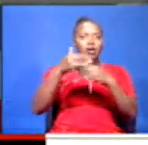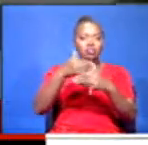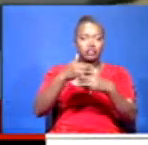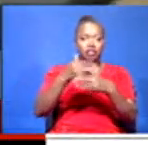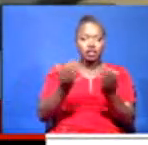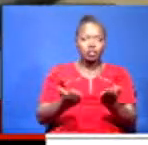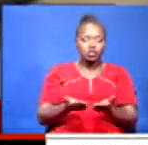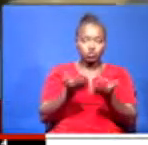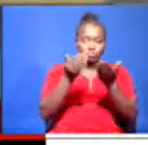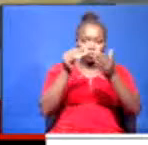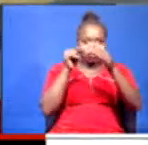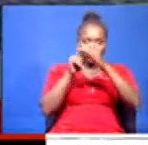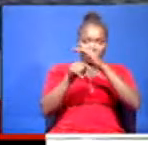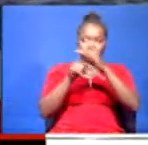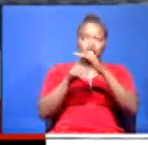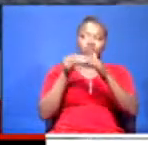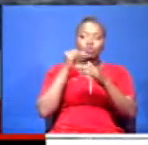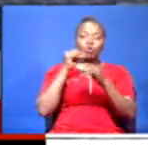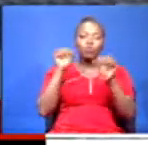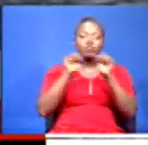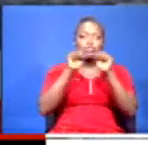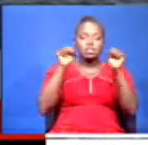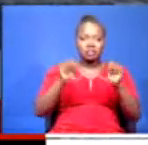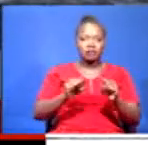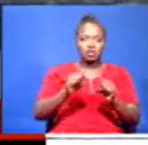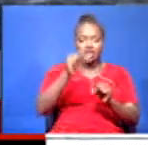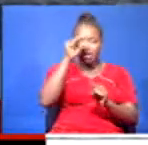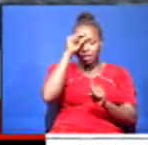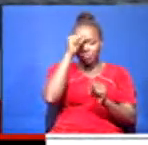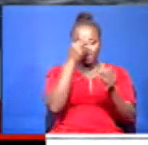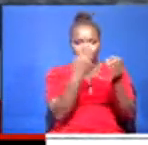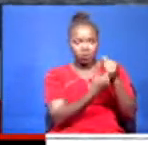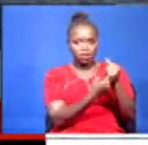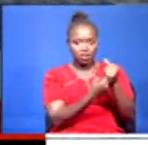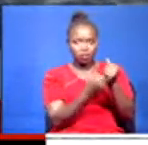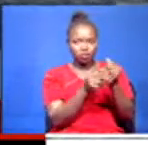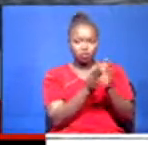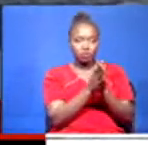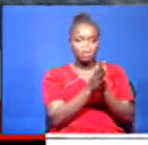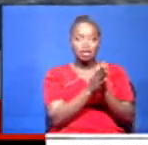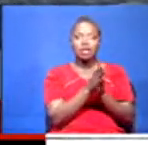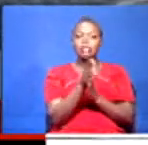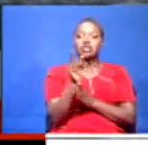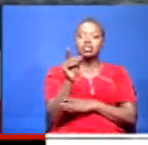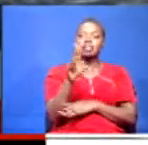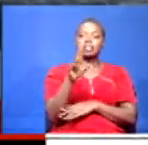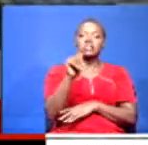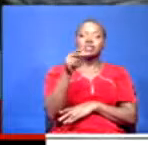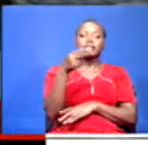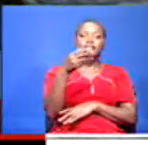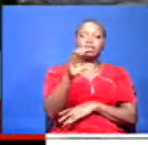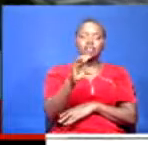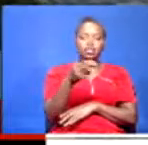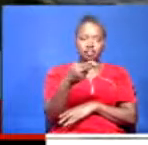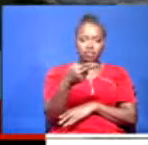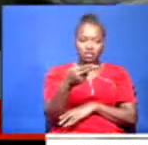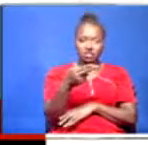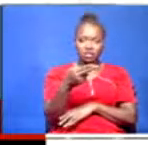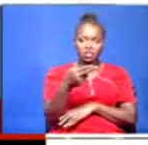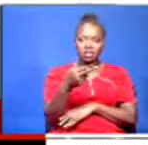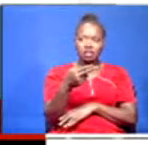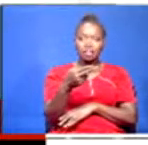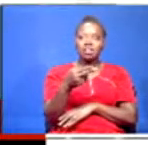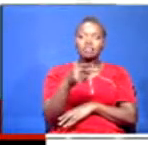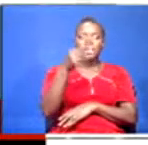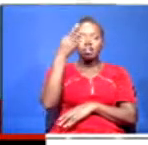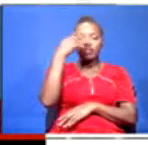access to solar home systems, the government, in partnership with the Balbank and Dutch energy firm SNV, has rolled out the second